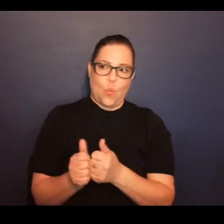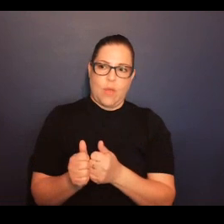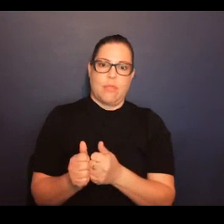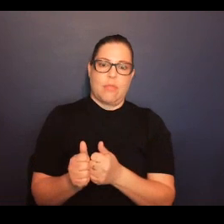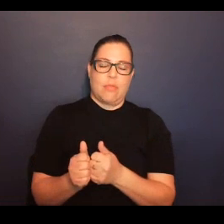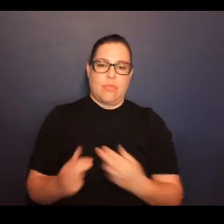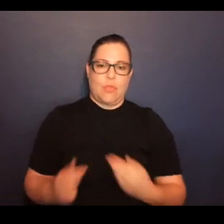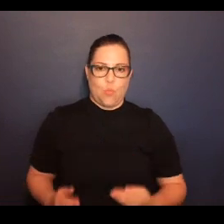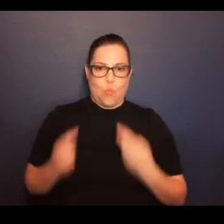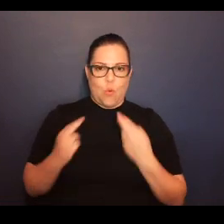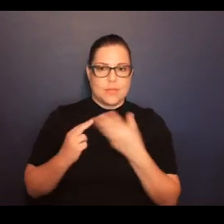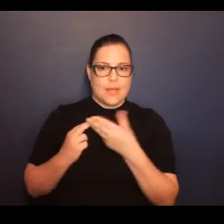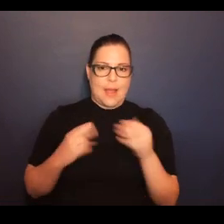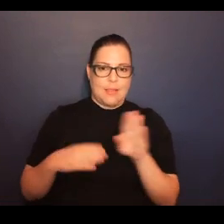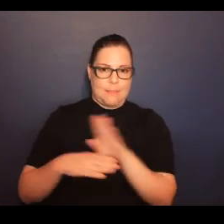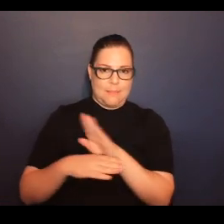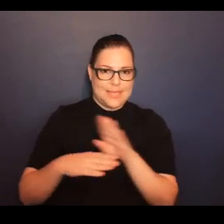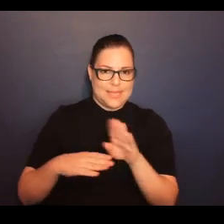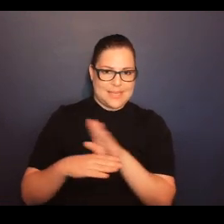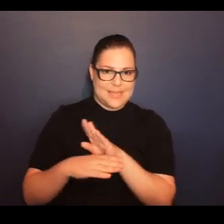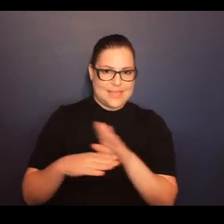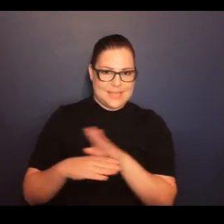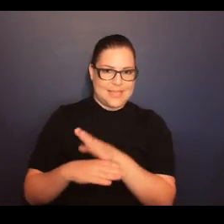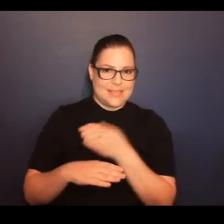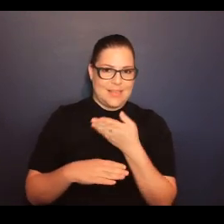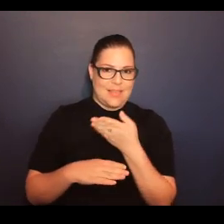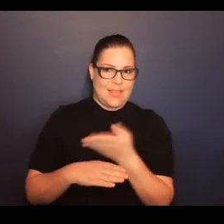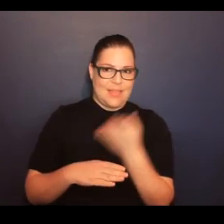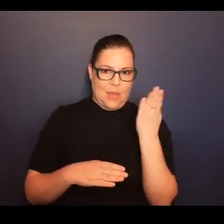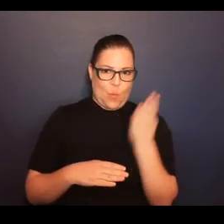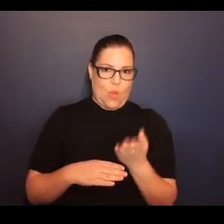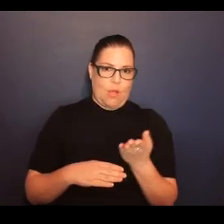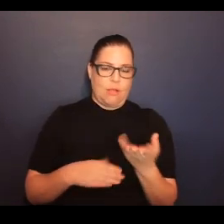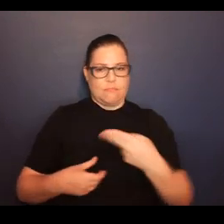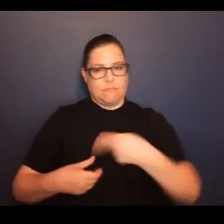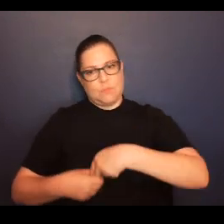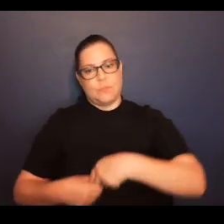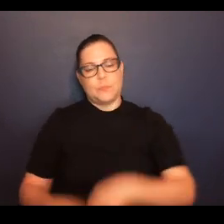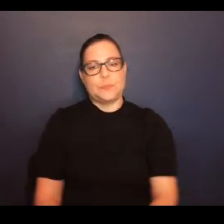well as the businesses that'll be, the new businesses will be coming online.